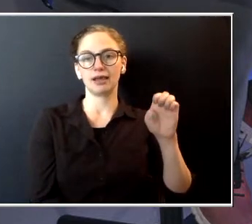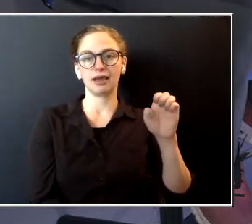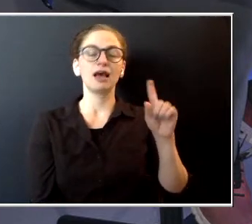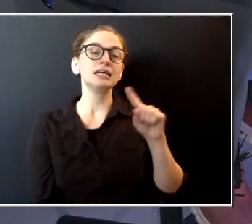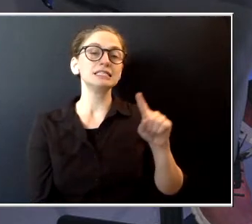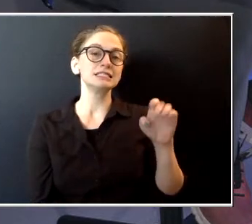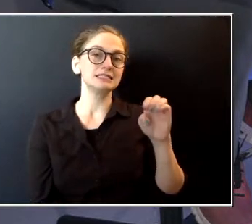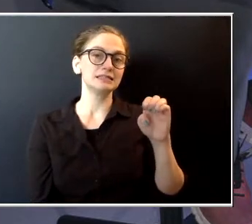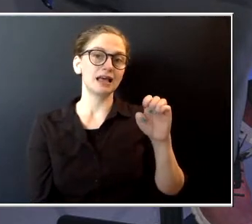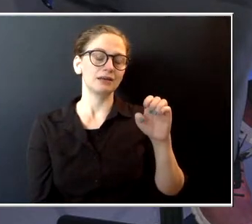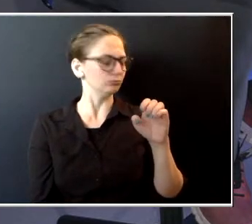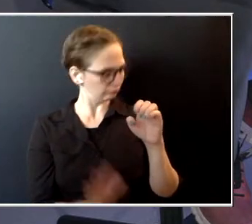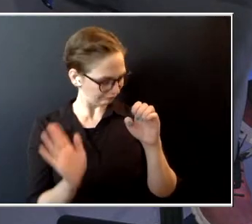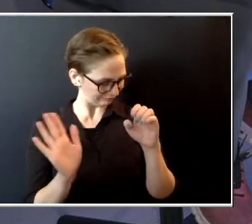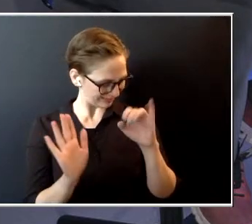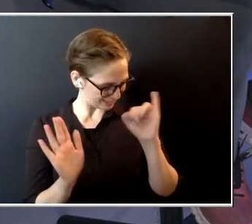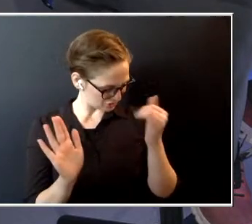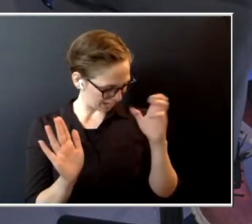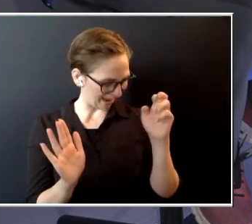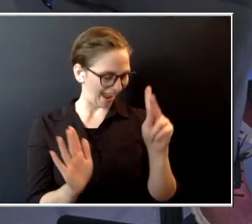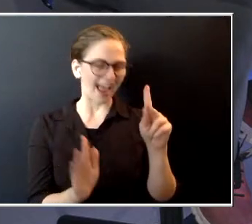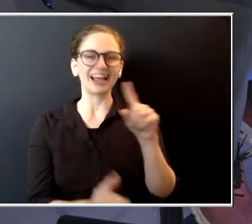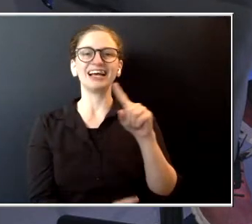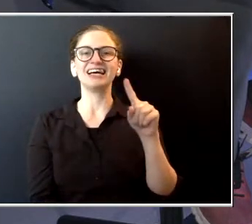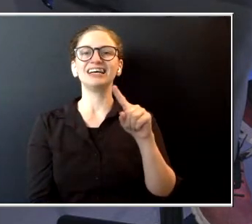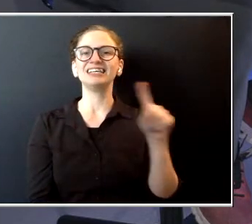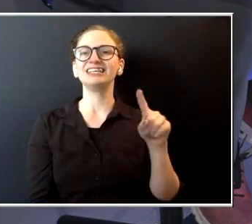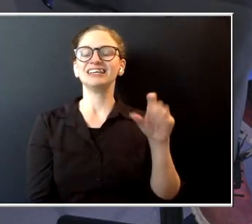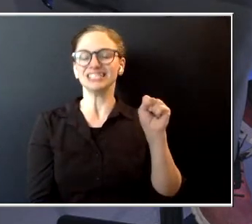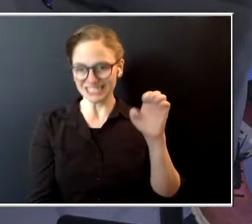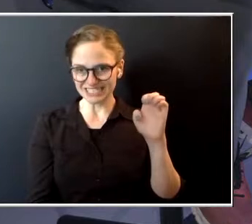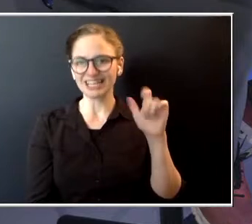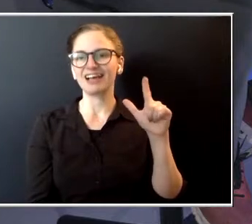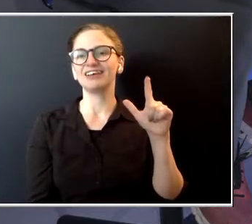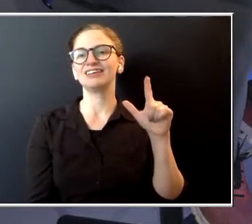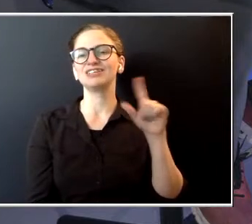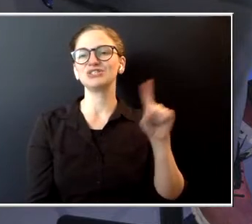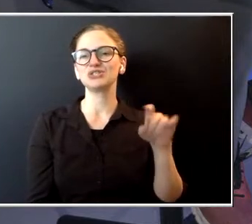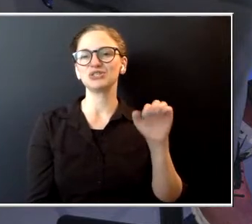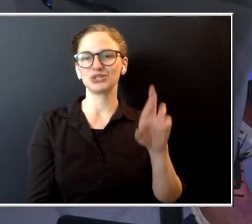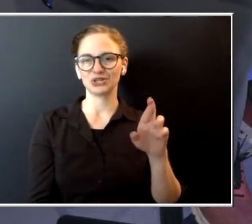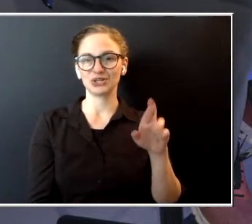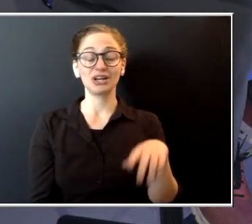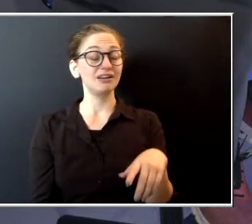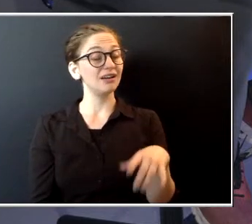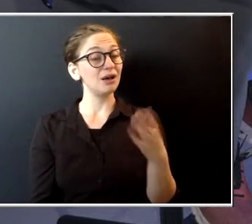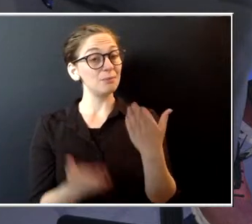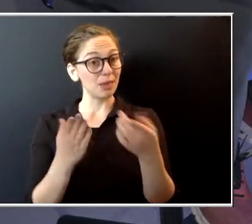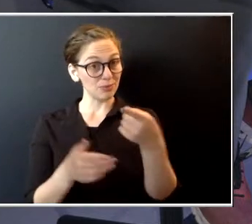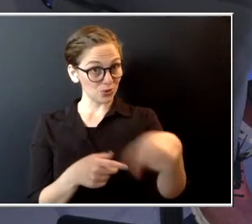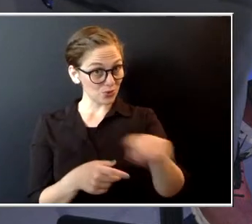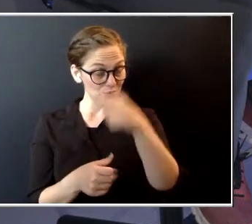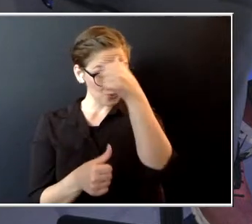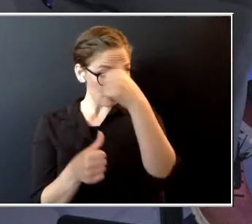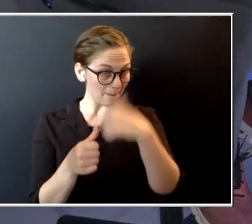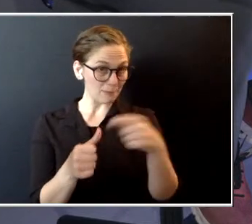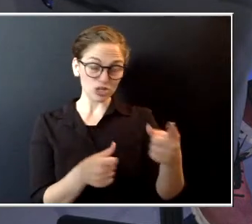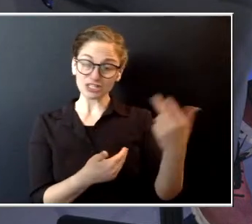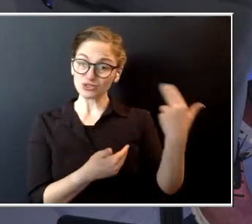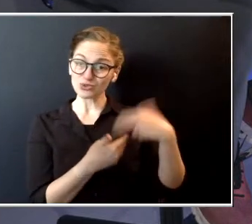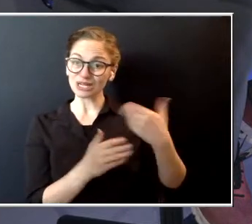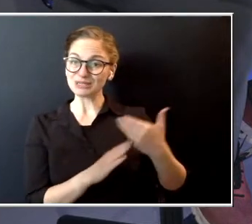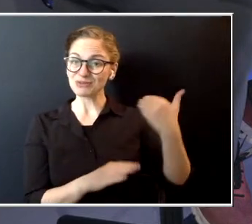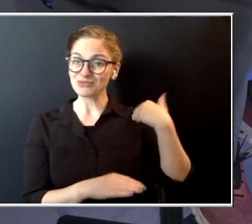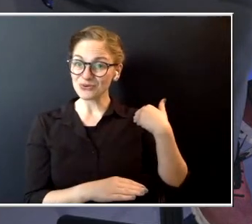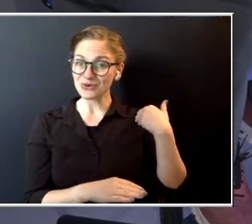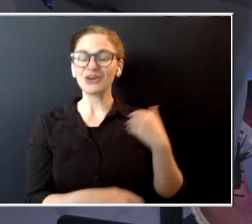Seltzer, our most loyal viewers may remember Jack from a prior episode. He's been on the program before, and since then, he